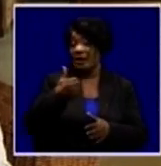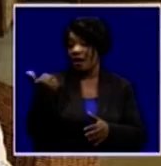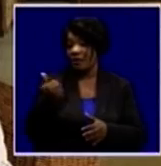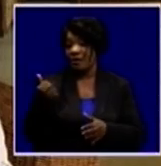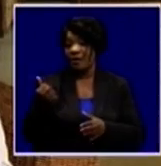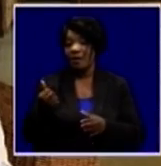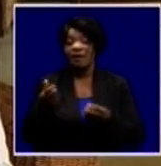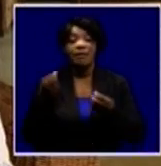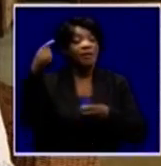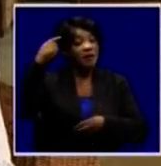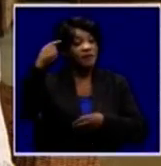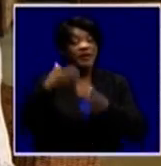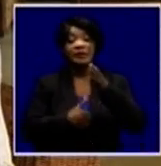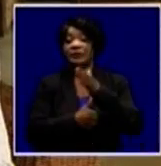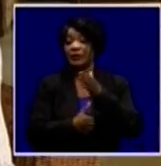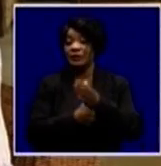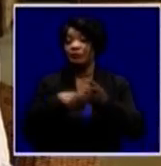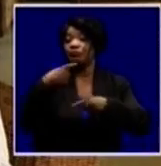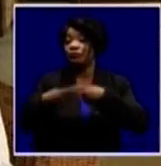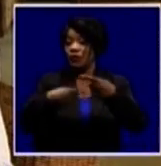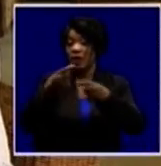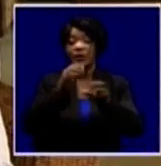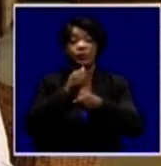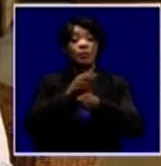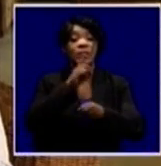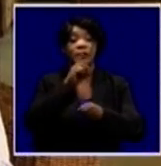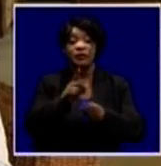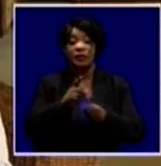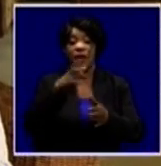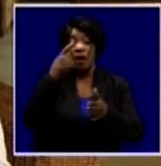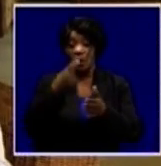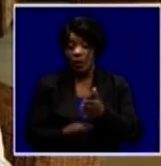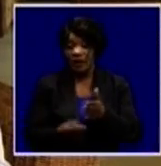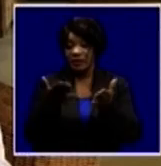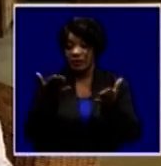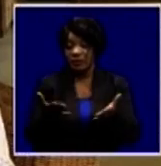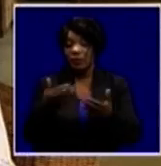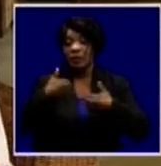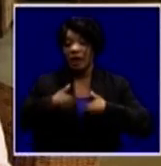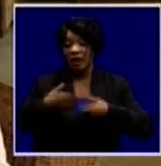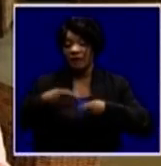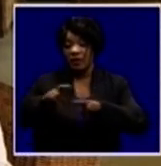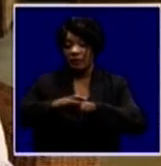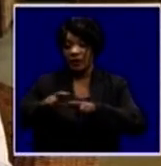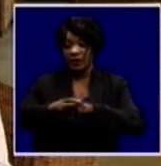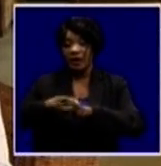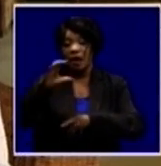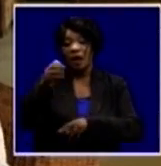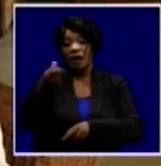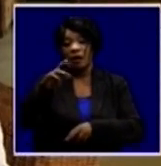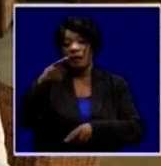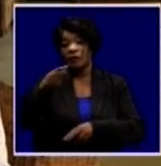government agencies. And they've been going around to make sure that wherever heavy and bulk cargo is coming from, needs to be transported, there's